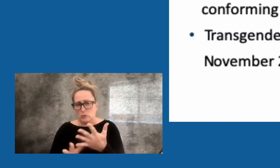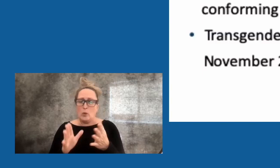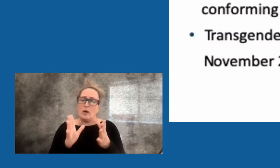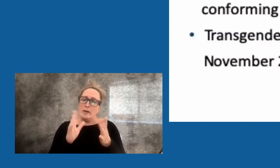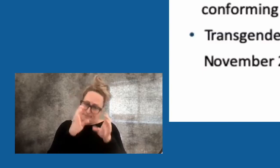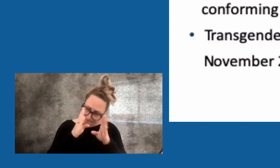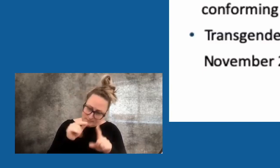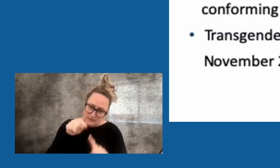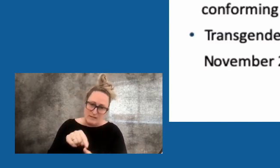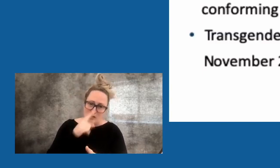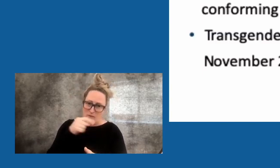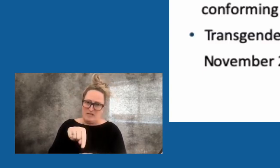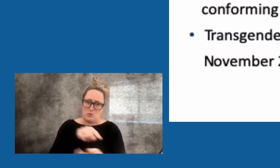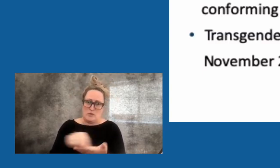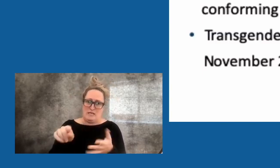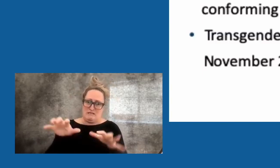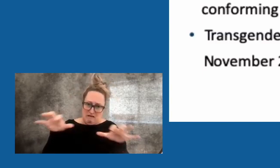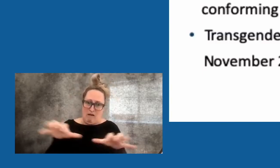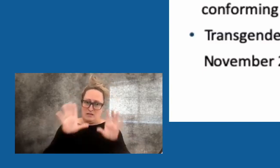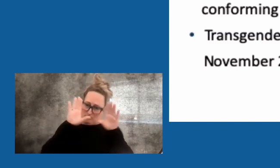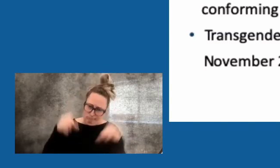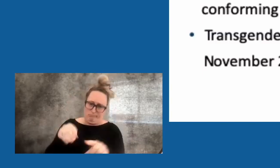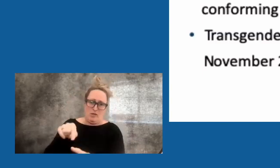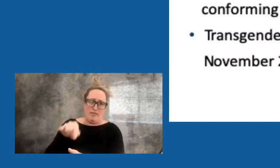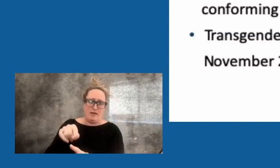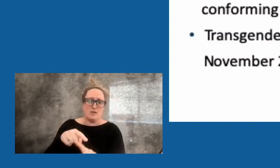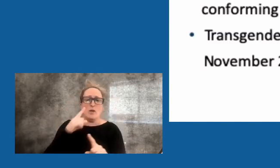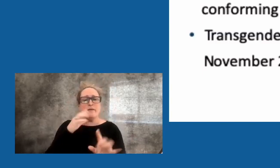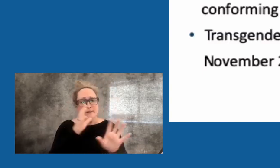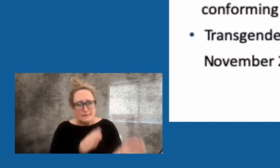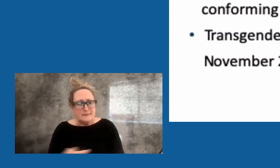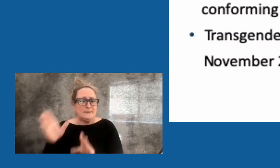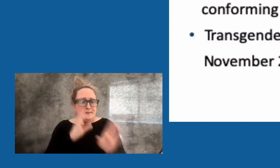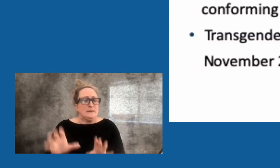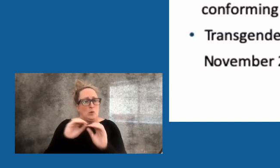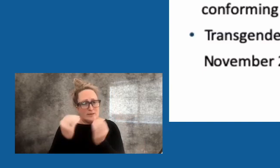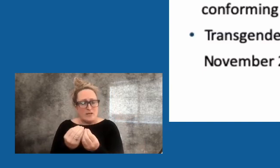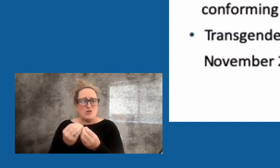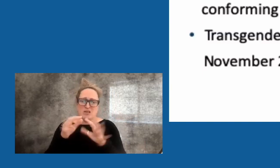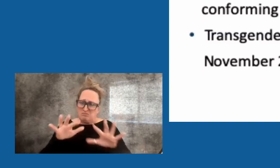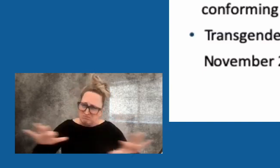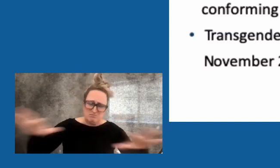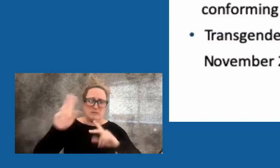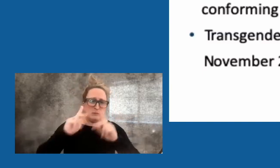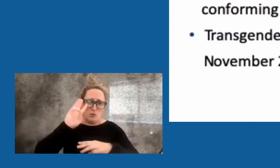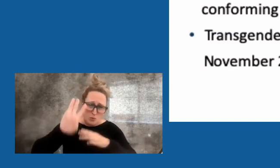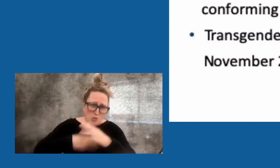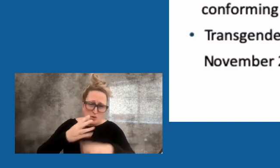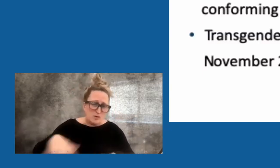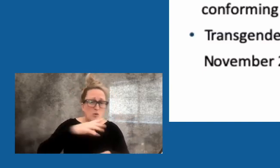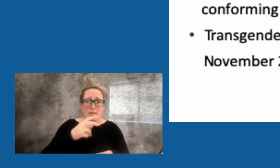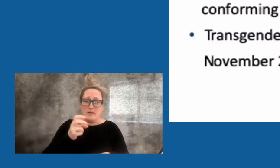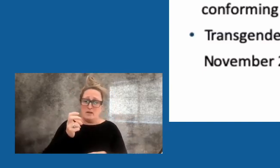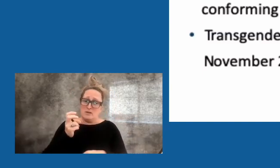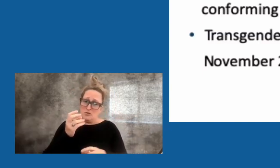November and Transgender Awareness Week does. So we have organizations and community leaders and partners across the globe working hard to bring